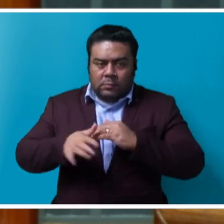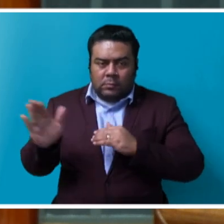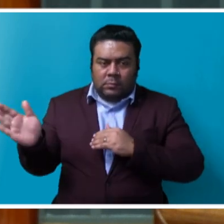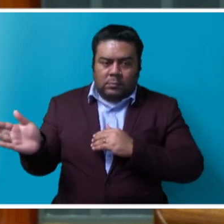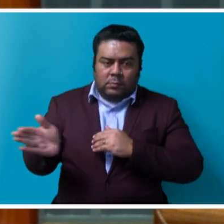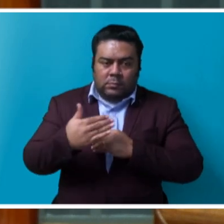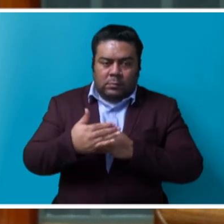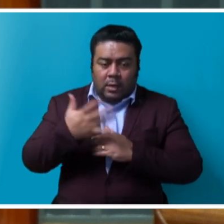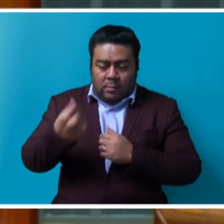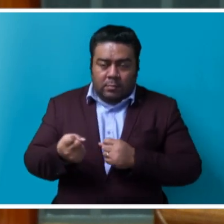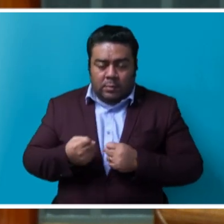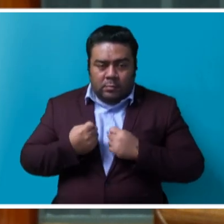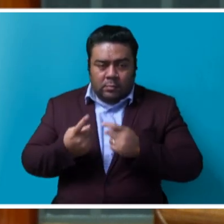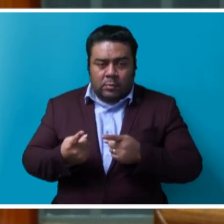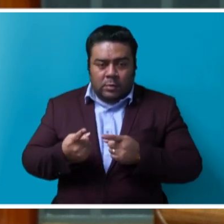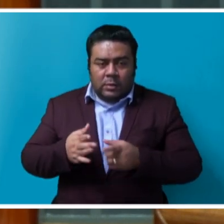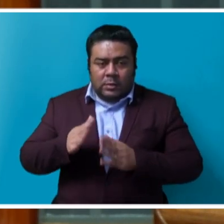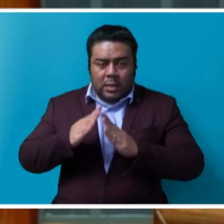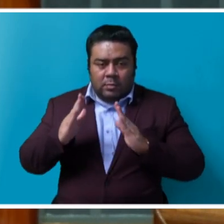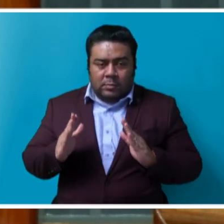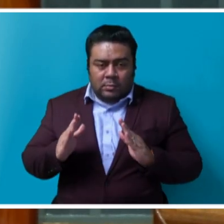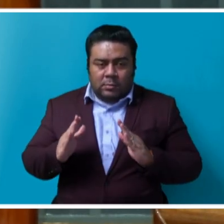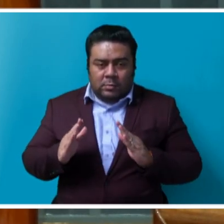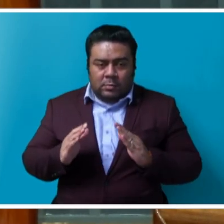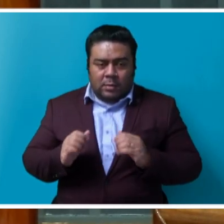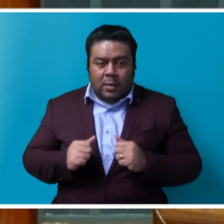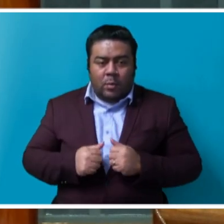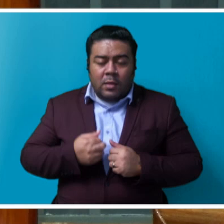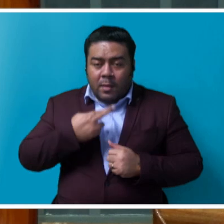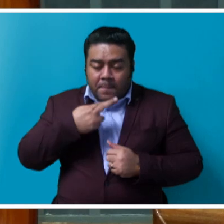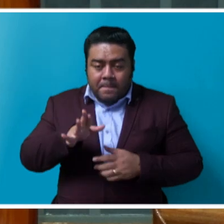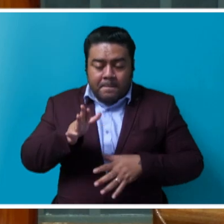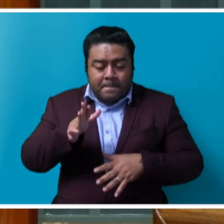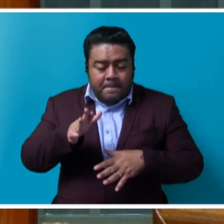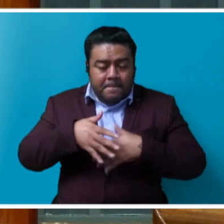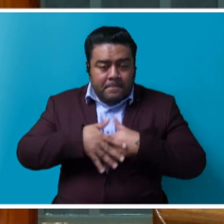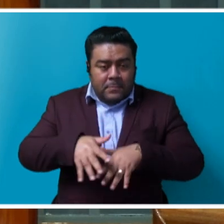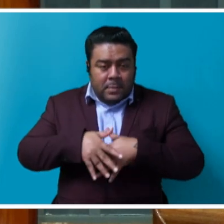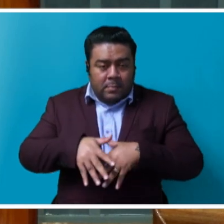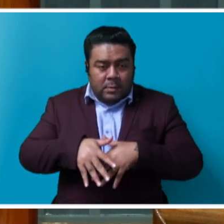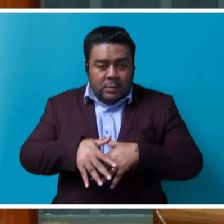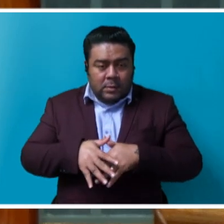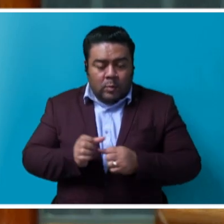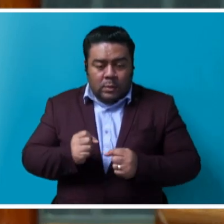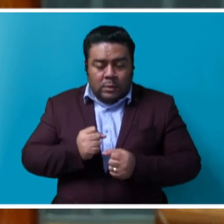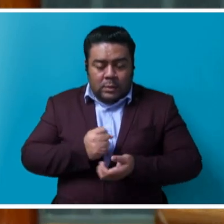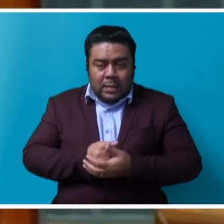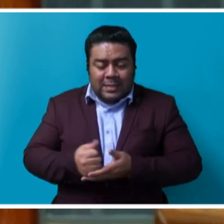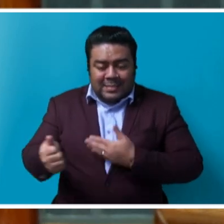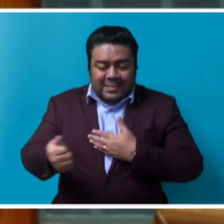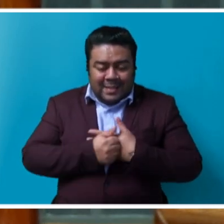Let me reaffirm to this august House and to the traveling public that air travel remains one of the safest modes of transport